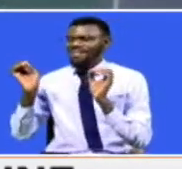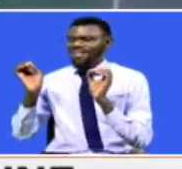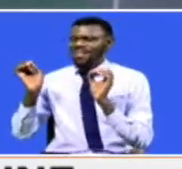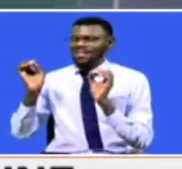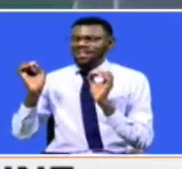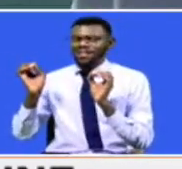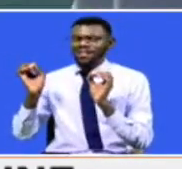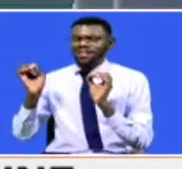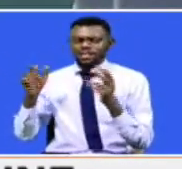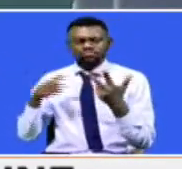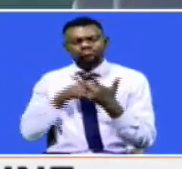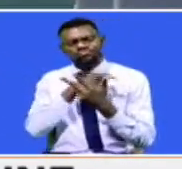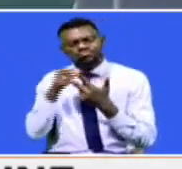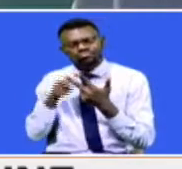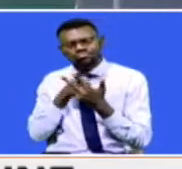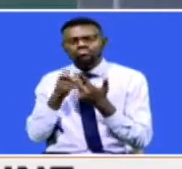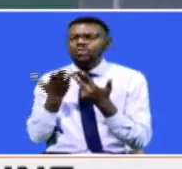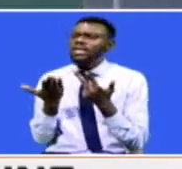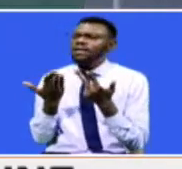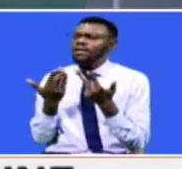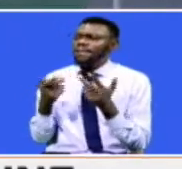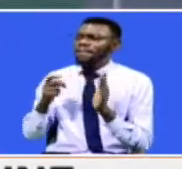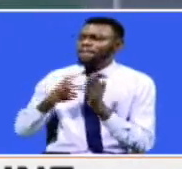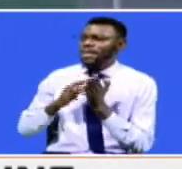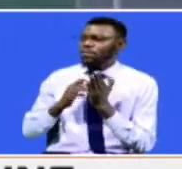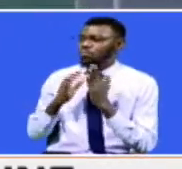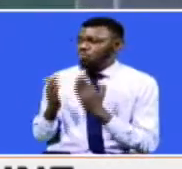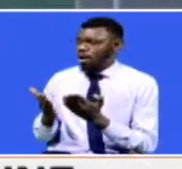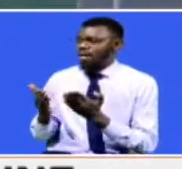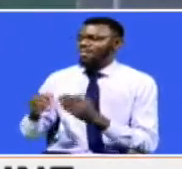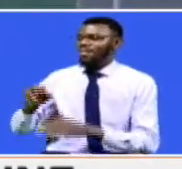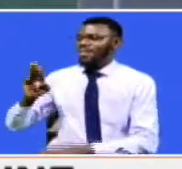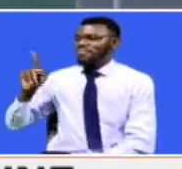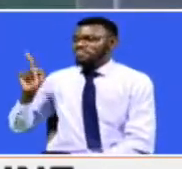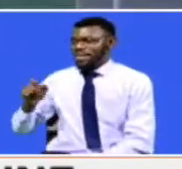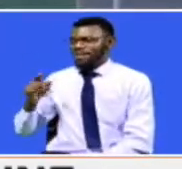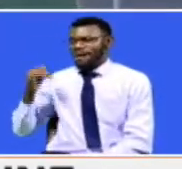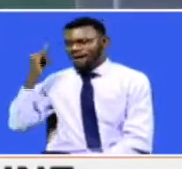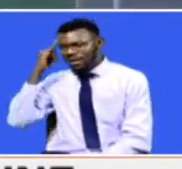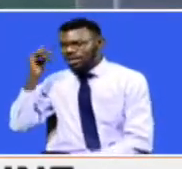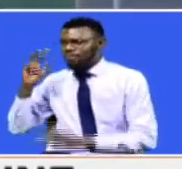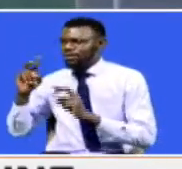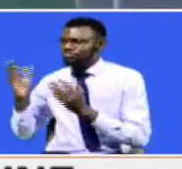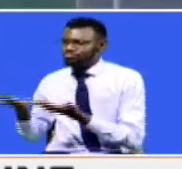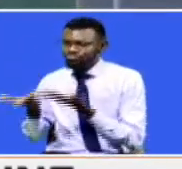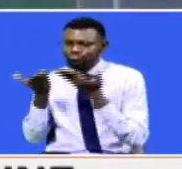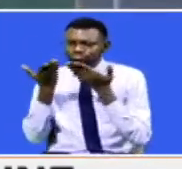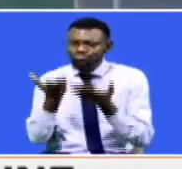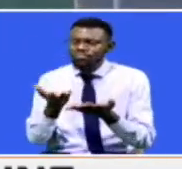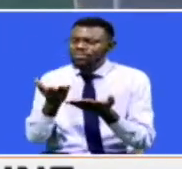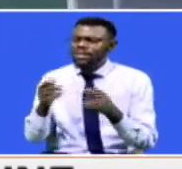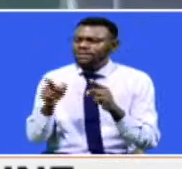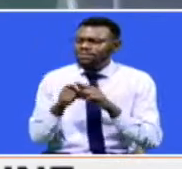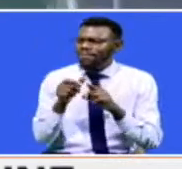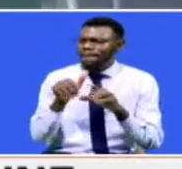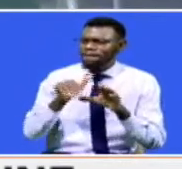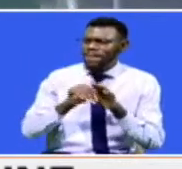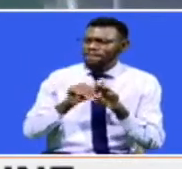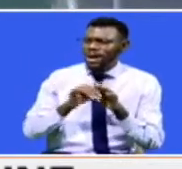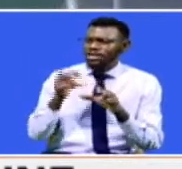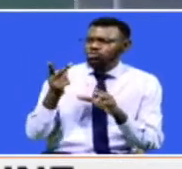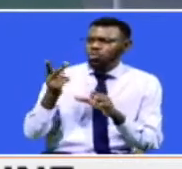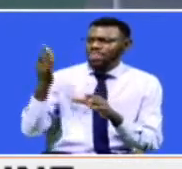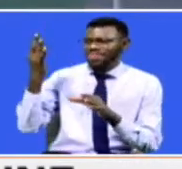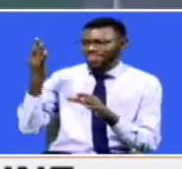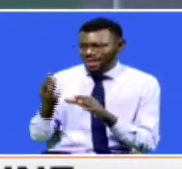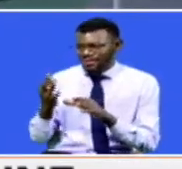So through that route, then what you're saying is you'll have a member of Parliament move the motion, and it will be supported by 2/3 of the